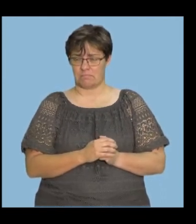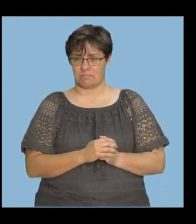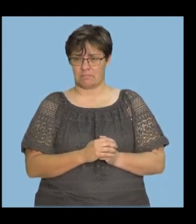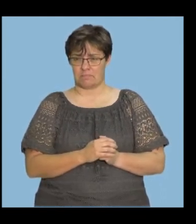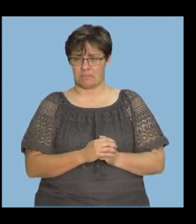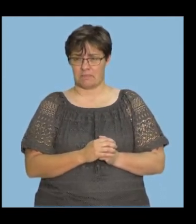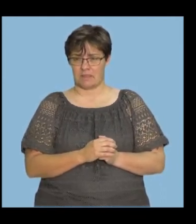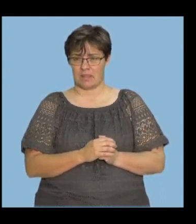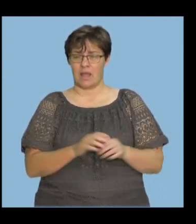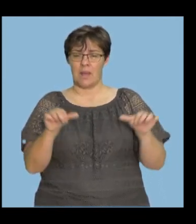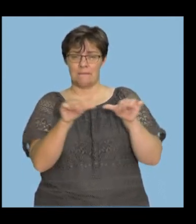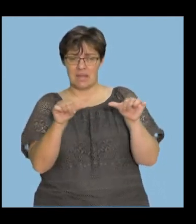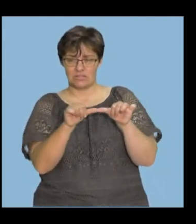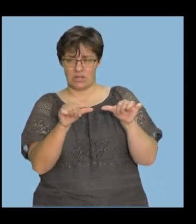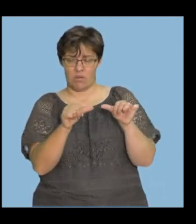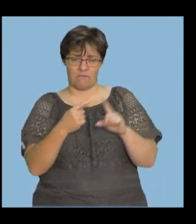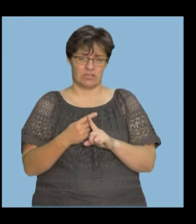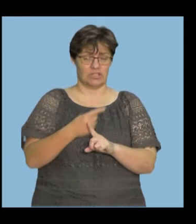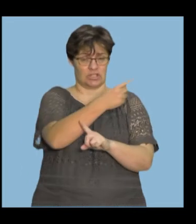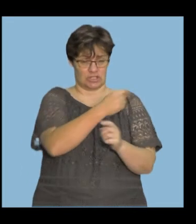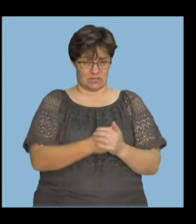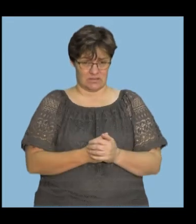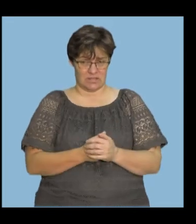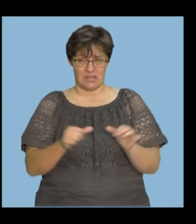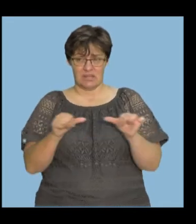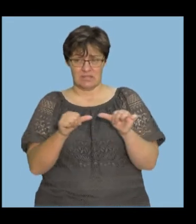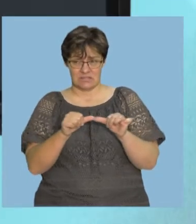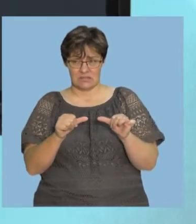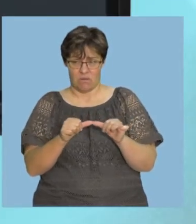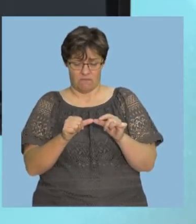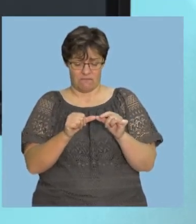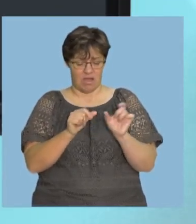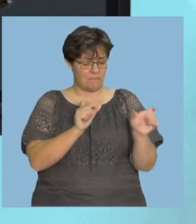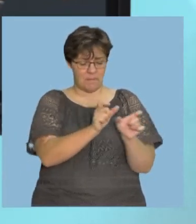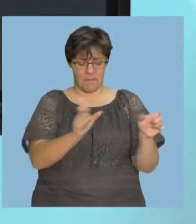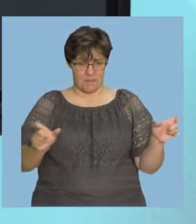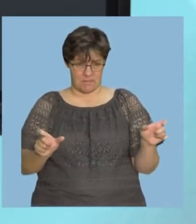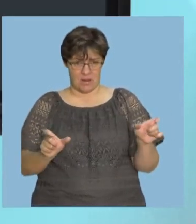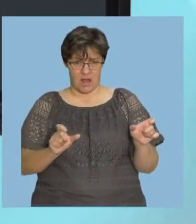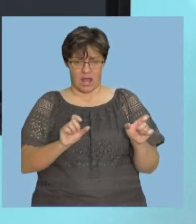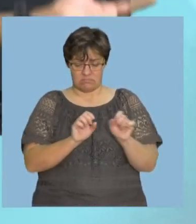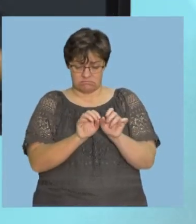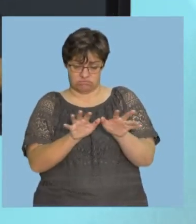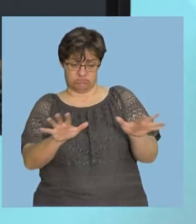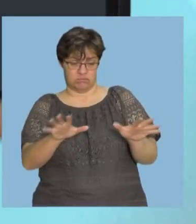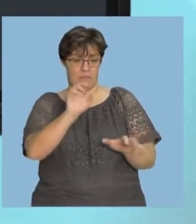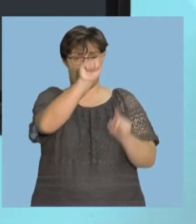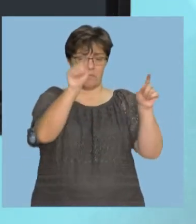One is the measure of dispersion. Remember that the measure of dispersion is how the data is spread out.